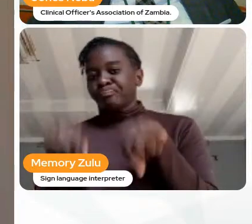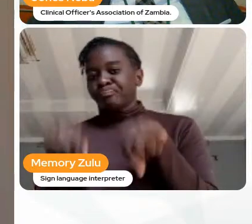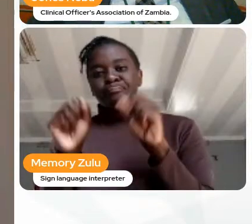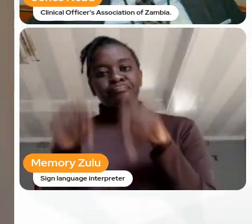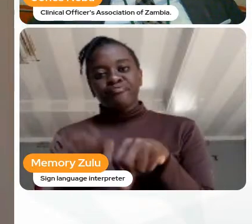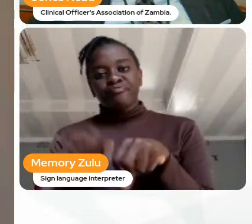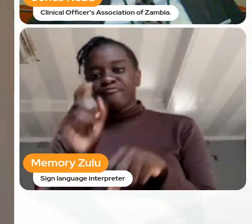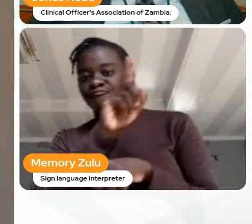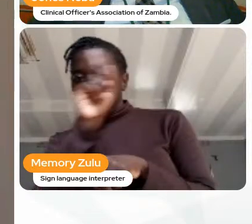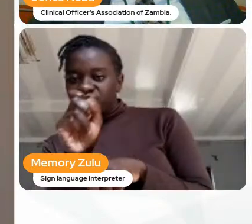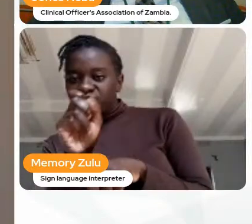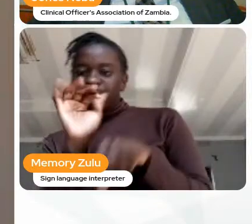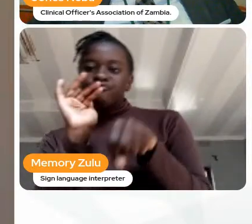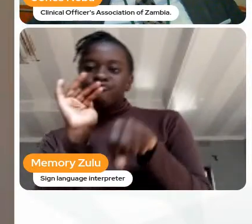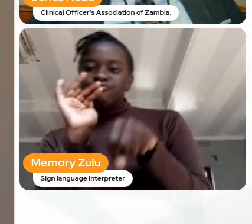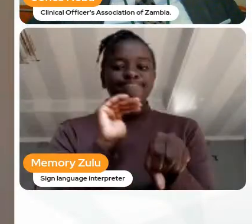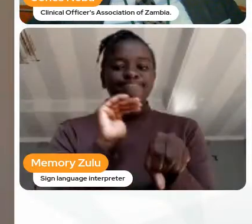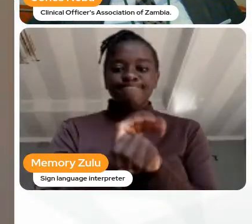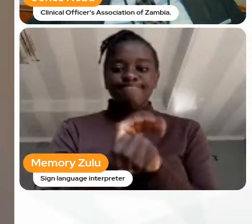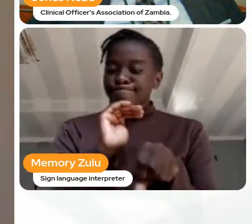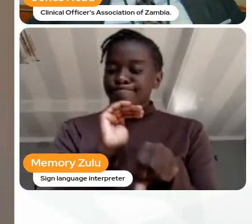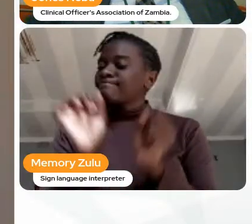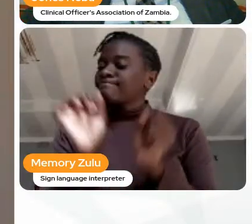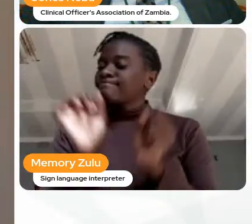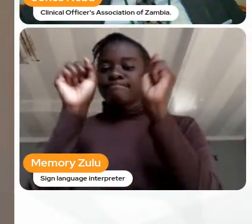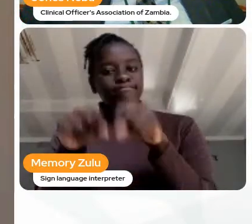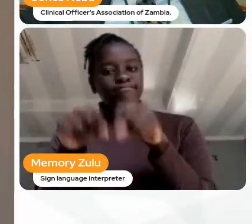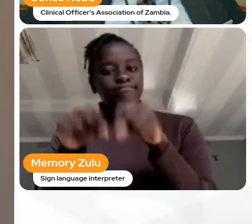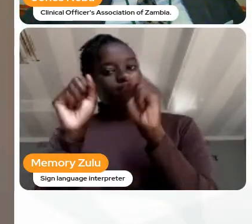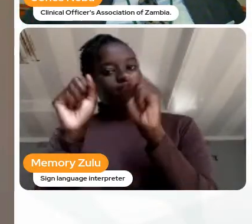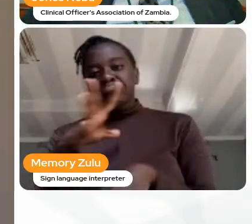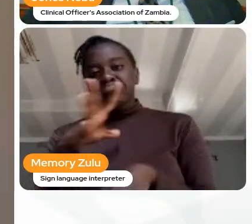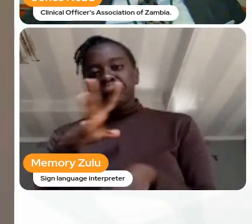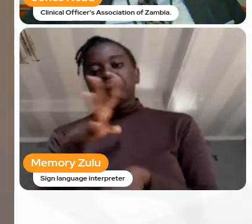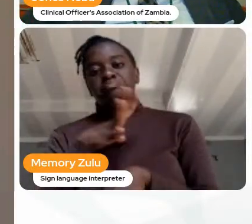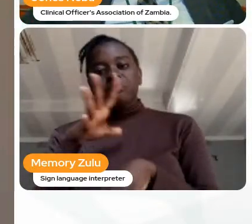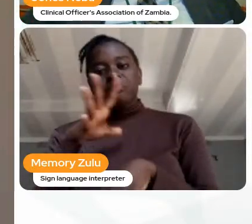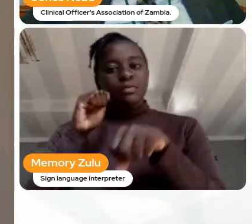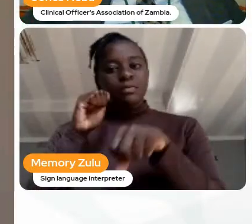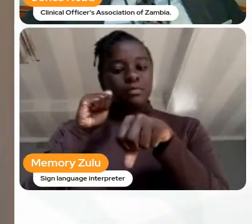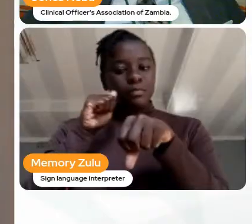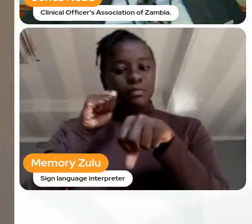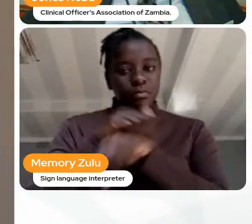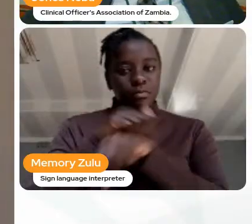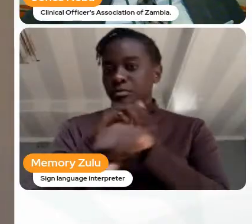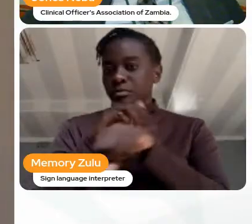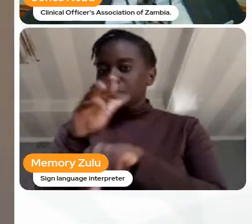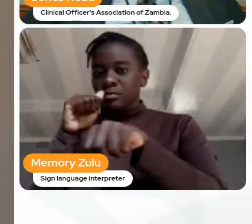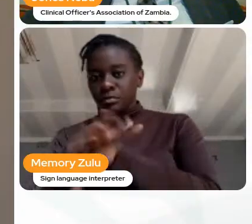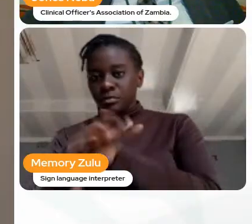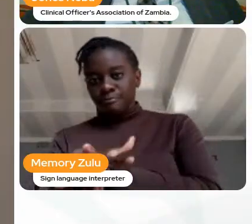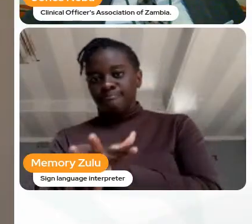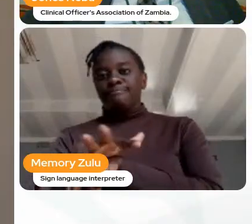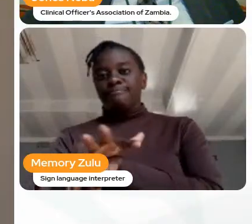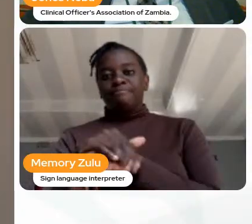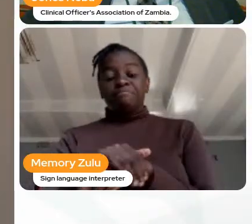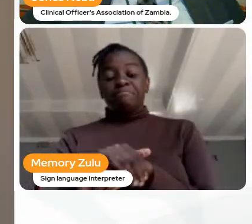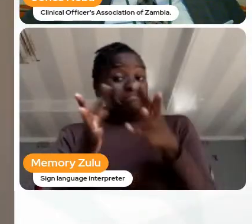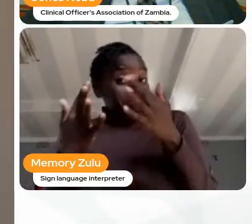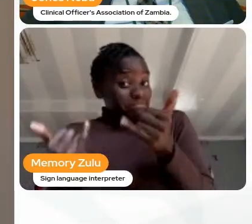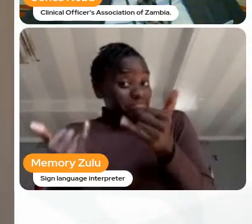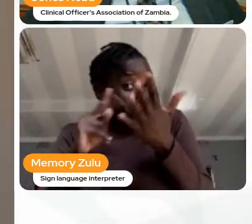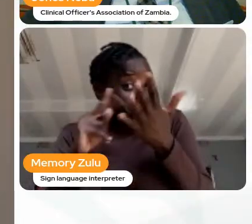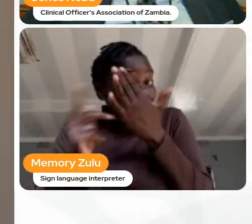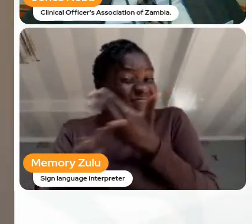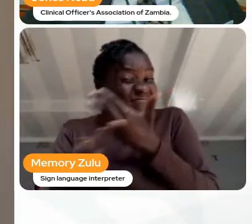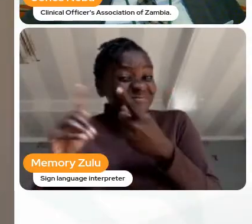this today's show is a little bit special, not the same as all the shows, but this one is going to be a little bit special and a little bit